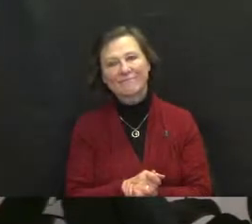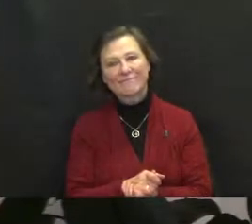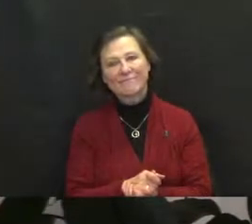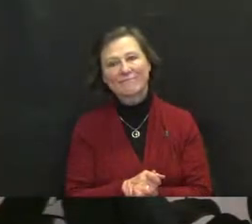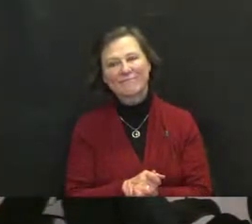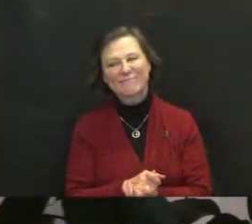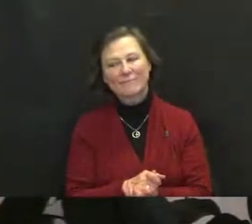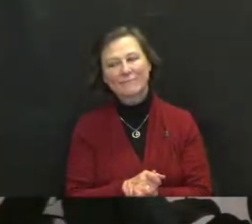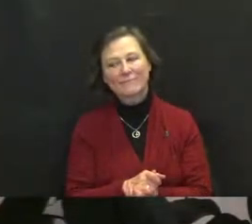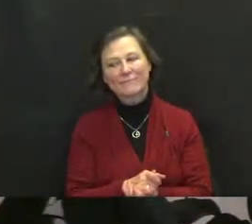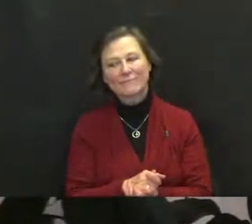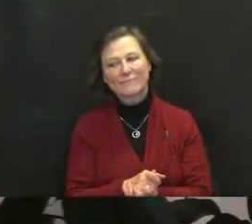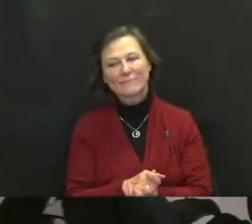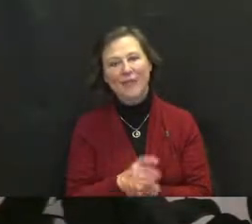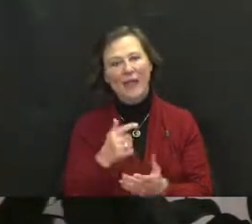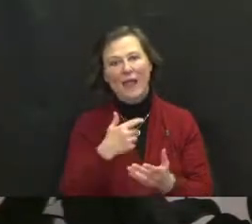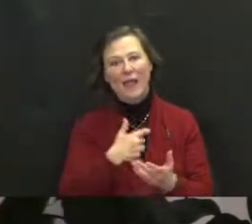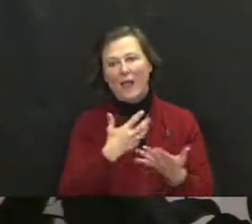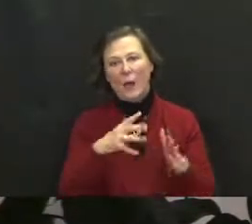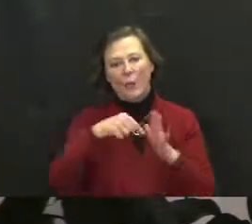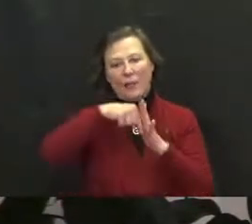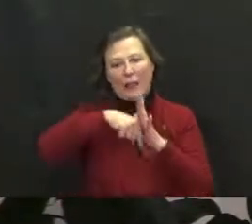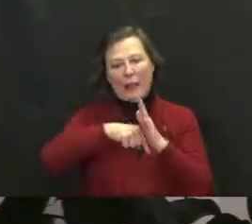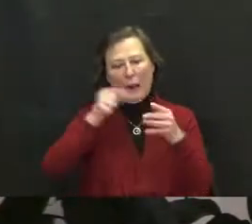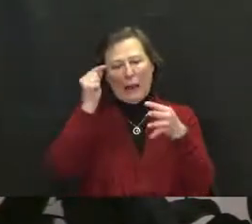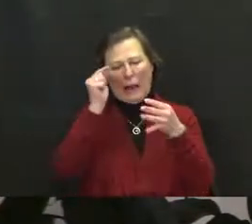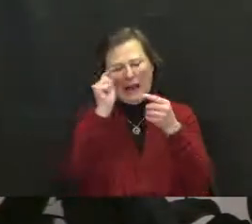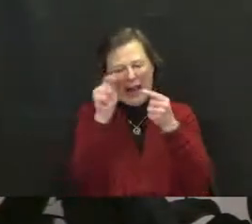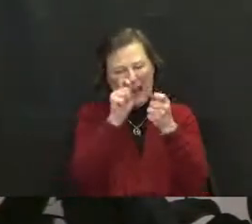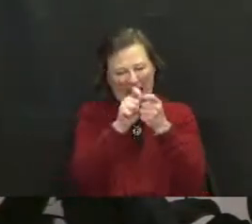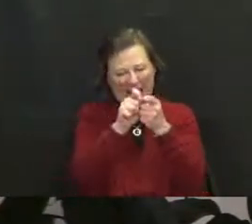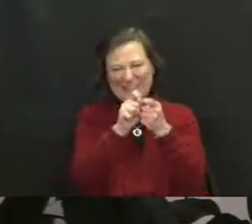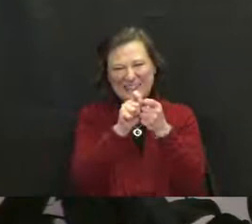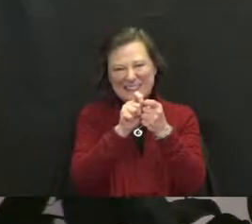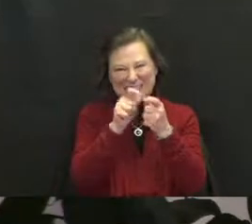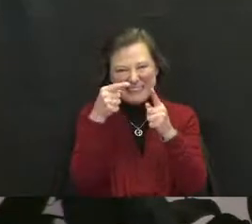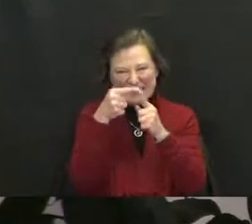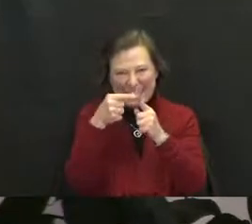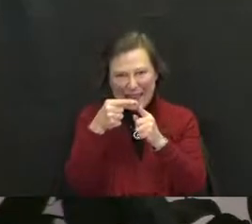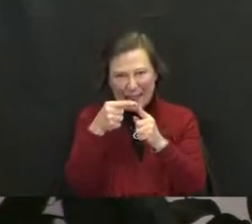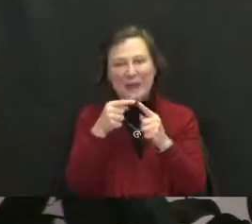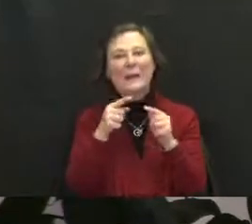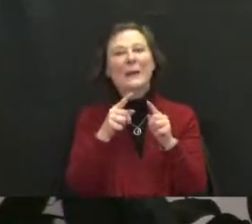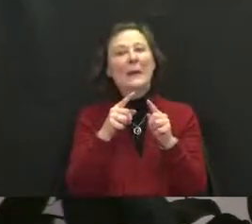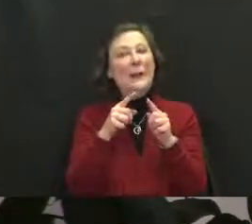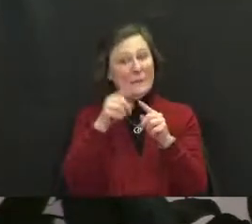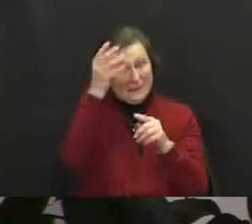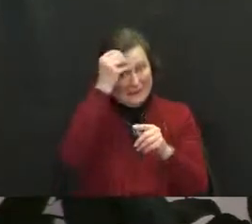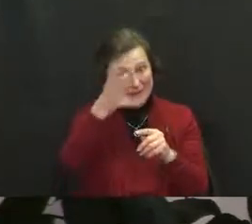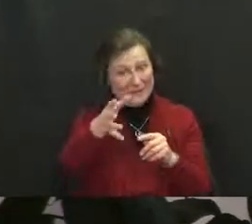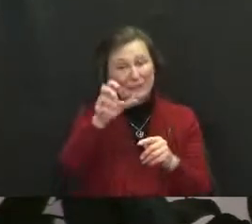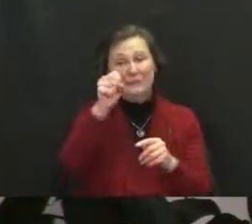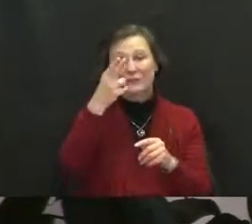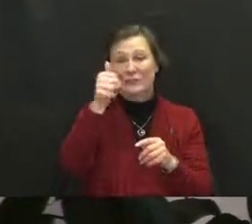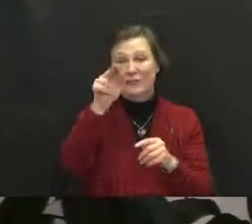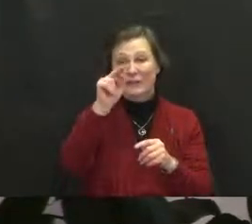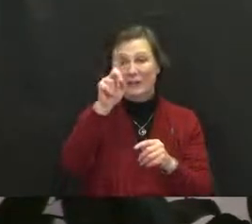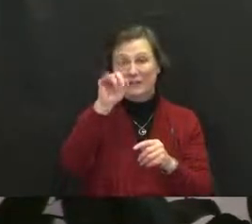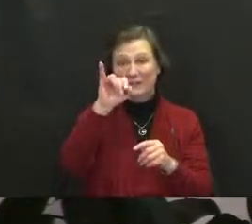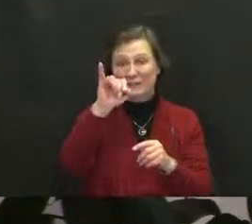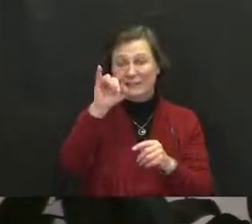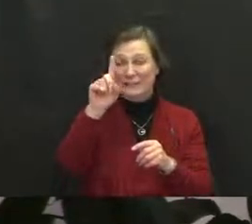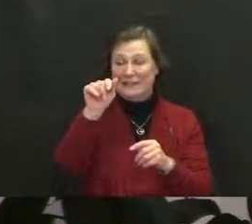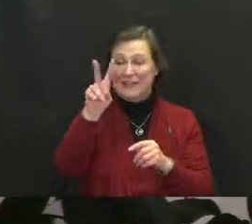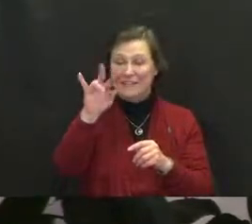Now, I won't go into hellish detail, but I must tell you that Shantideva takes you on a tour of